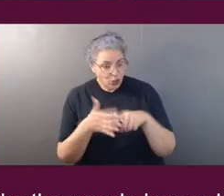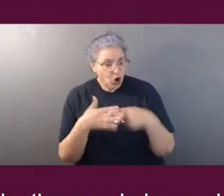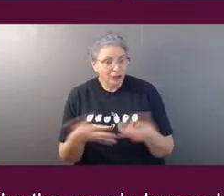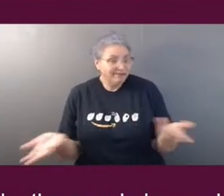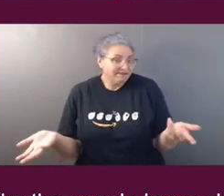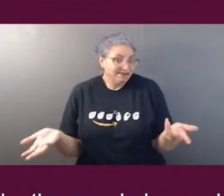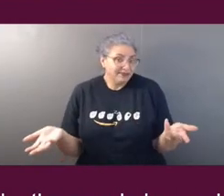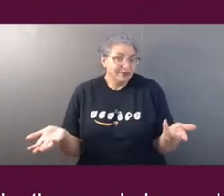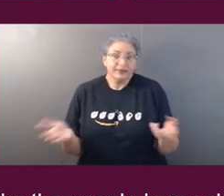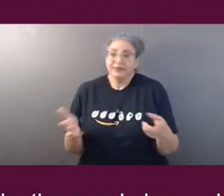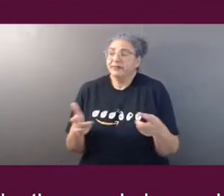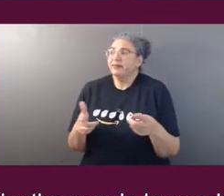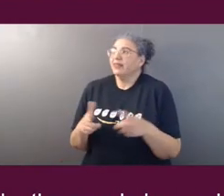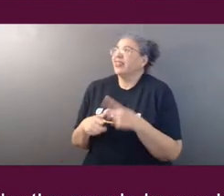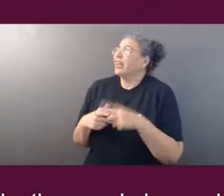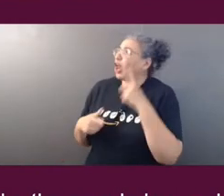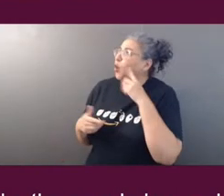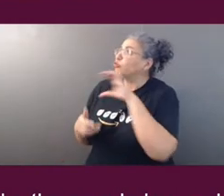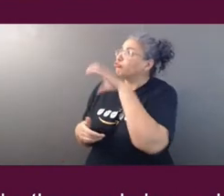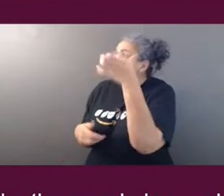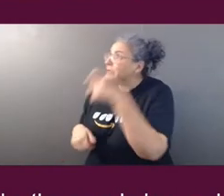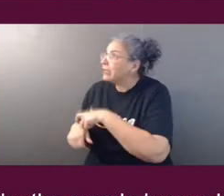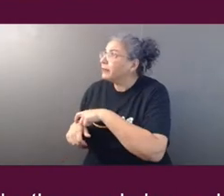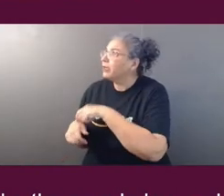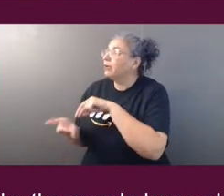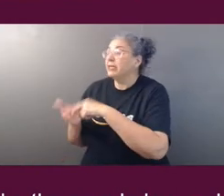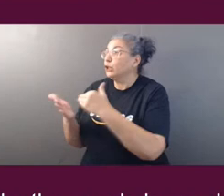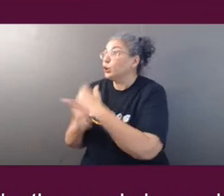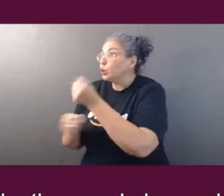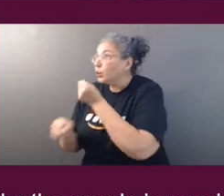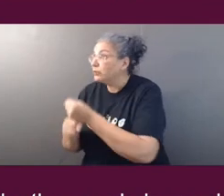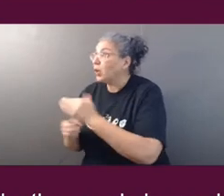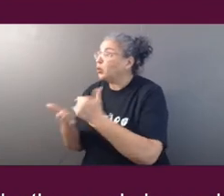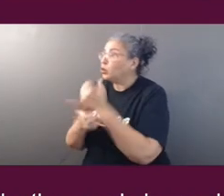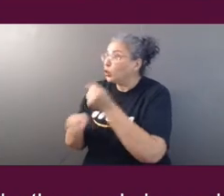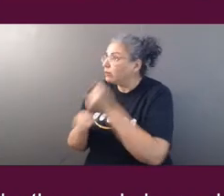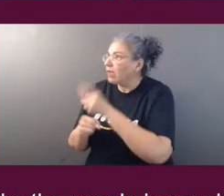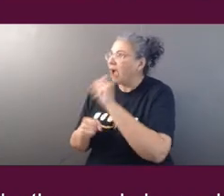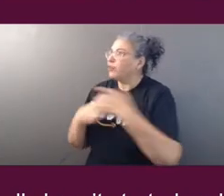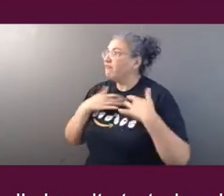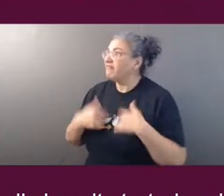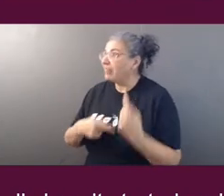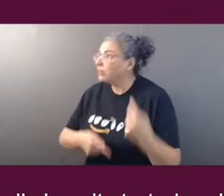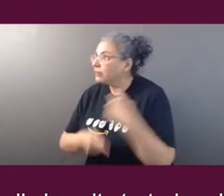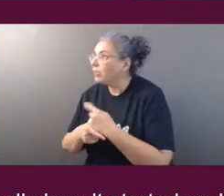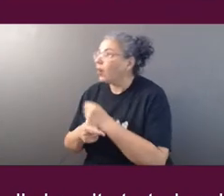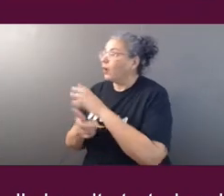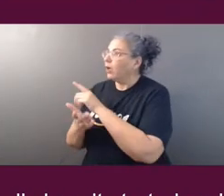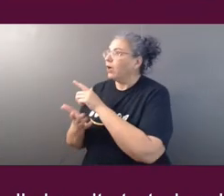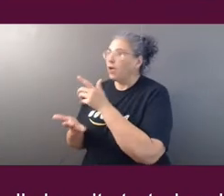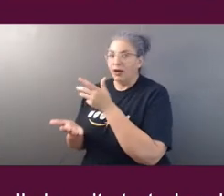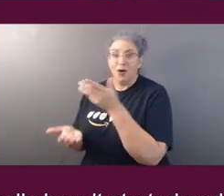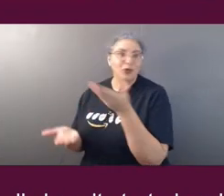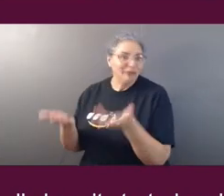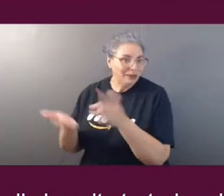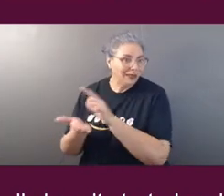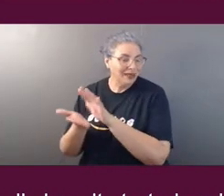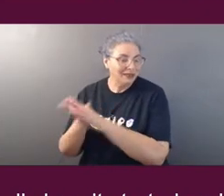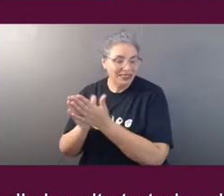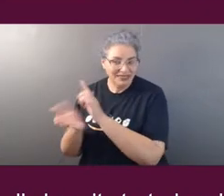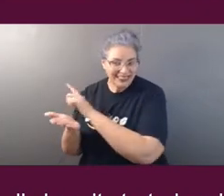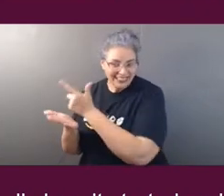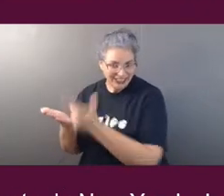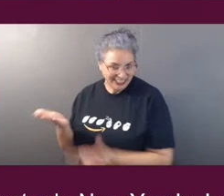started. And then I thought, oh, well, if I'm going to do Christmas, I got to do New Year's. Oh, if I'm going to do New Year's, I got to do Valentine's Day. And then it just became, oh, maybe this is a